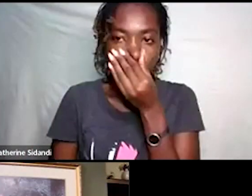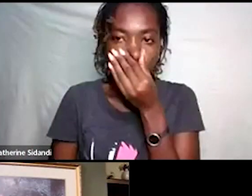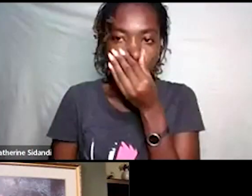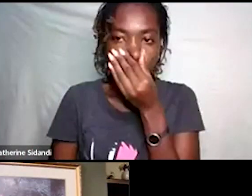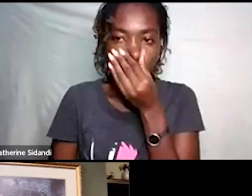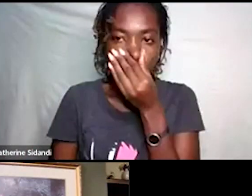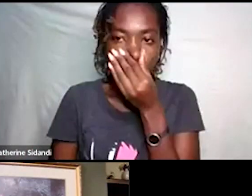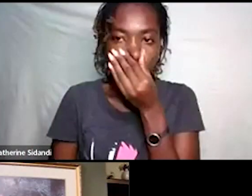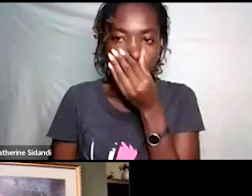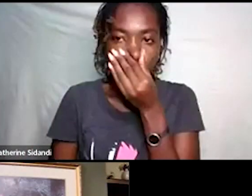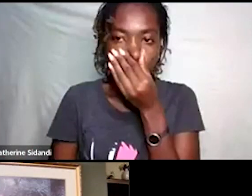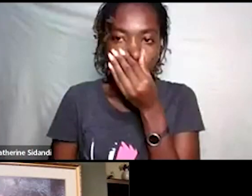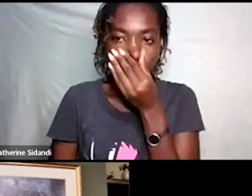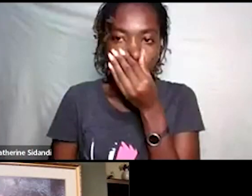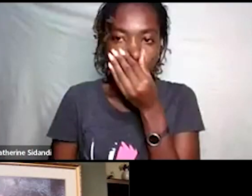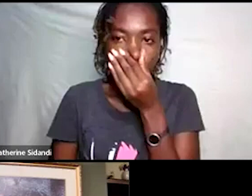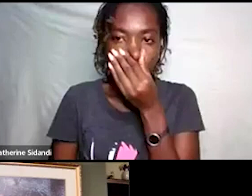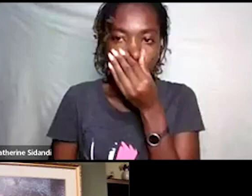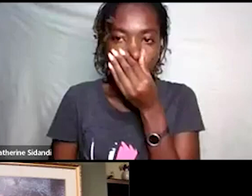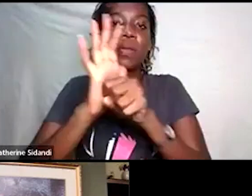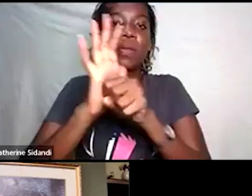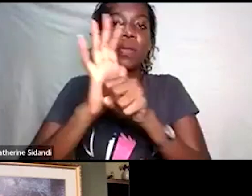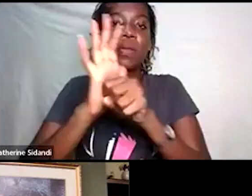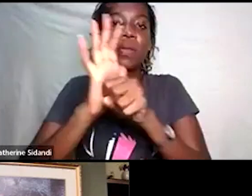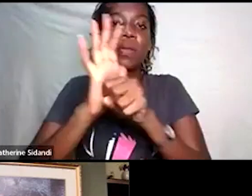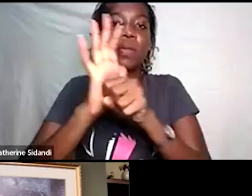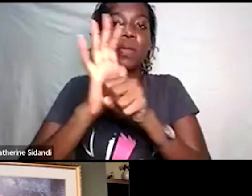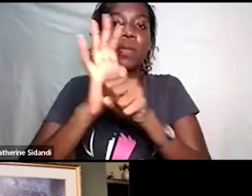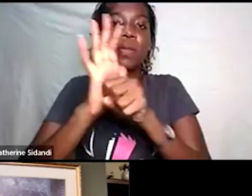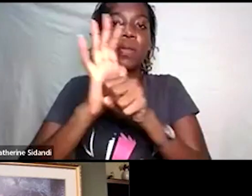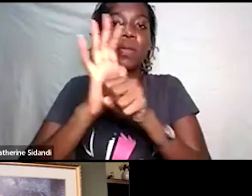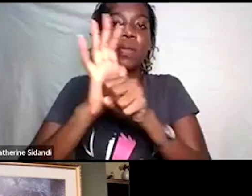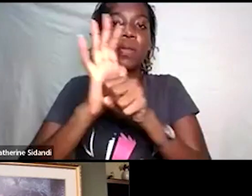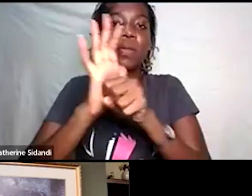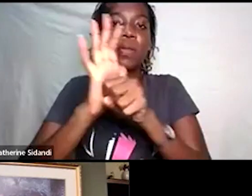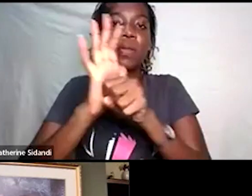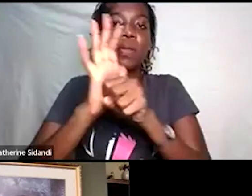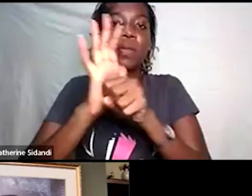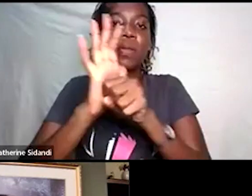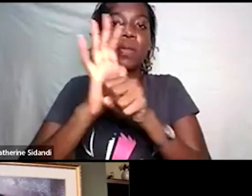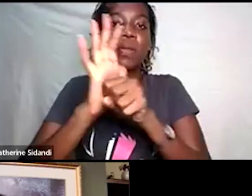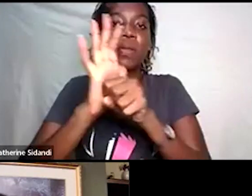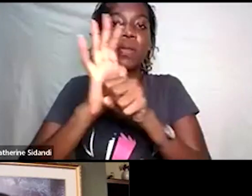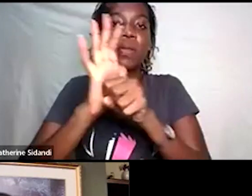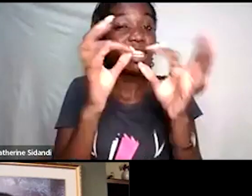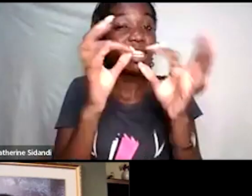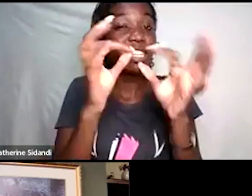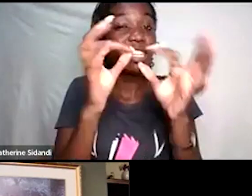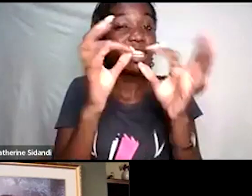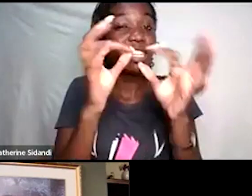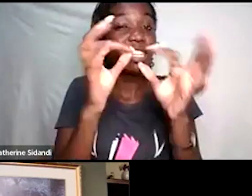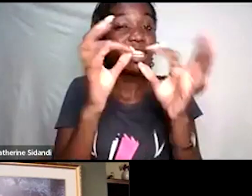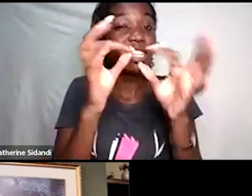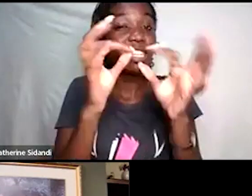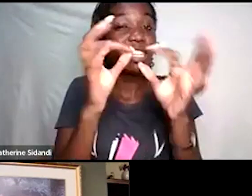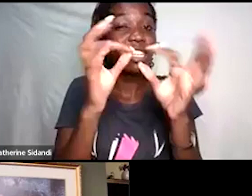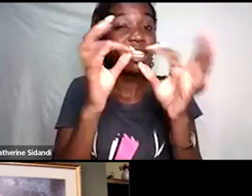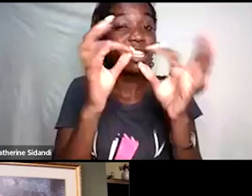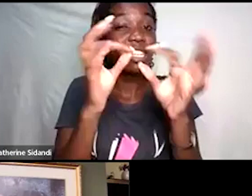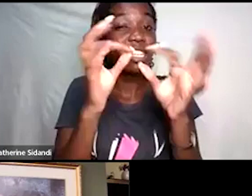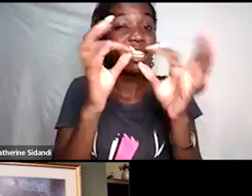Workplace relationships is okay as long as you're not dating someone you report to or reports to you. All